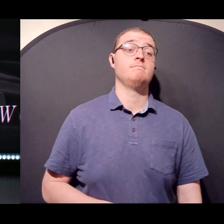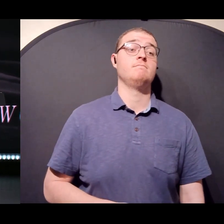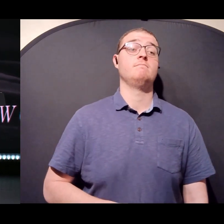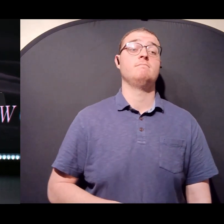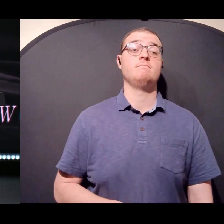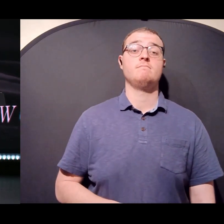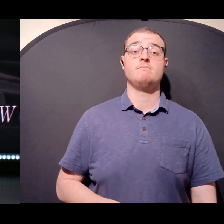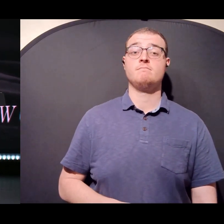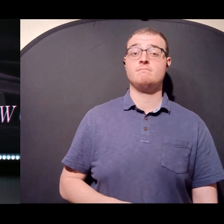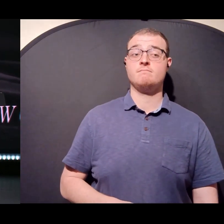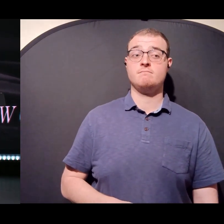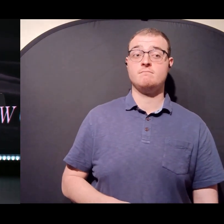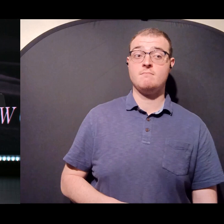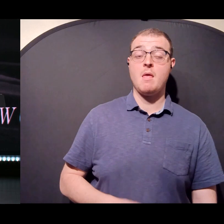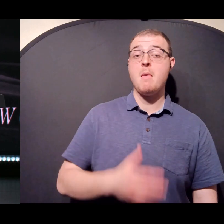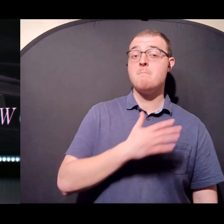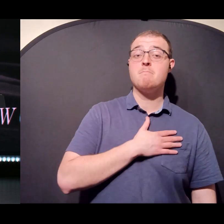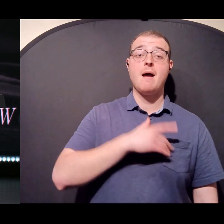New job?